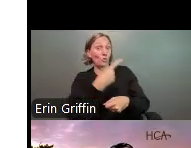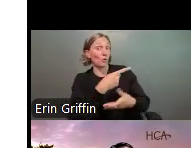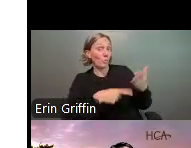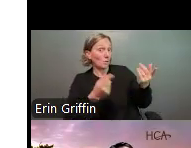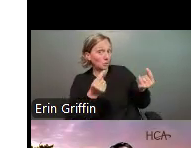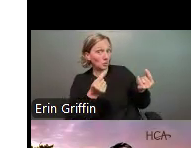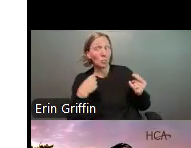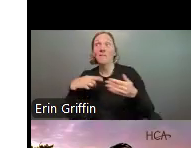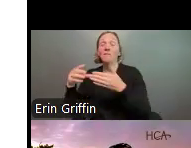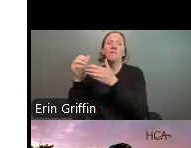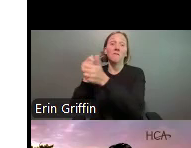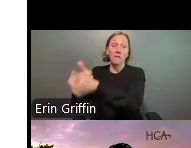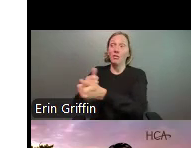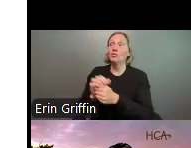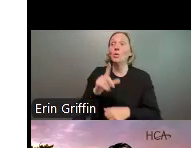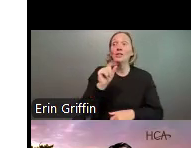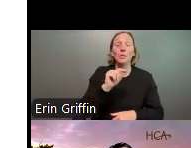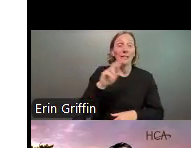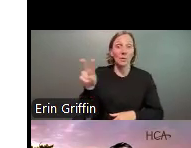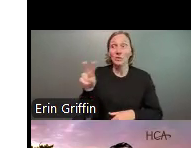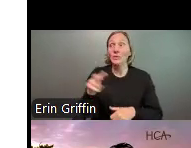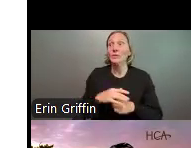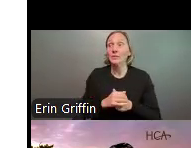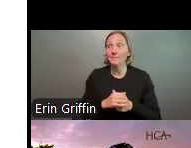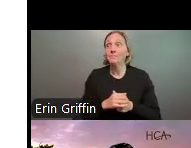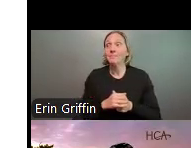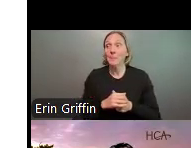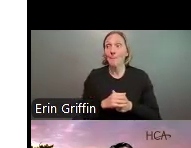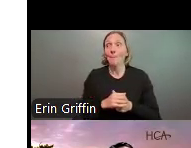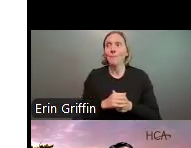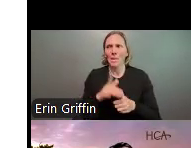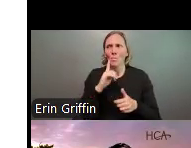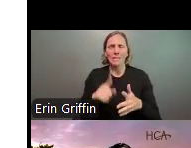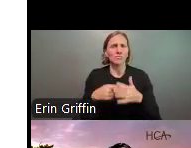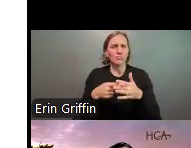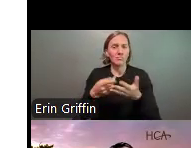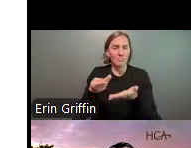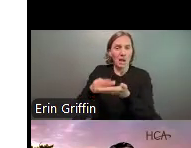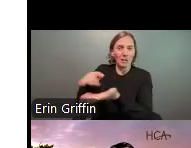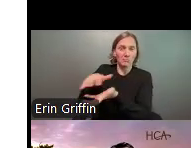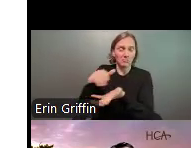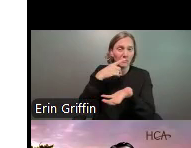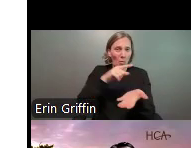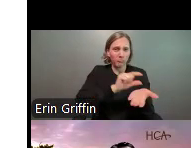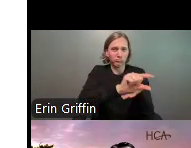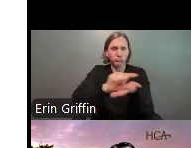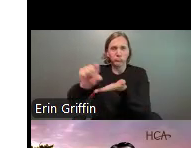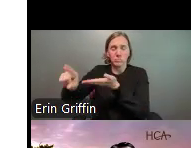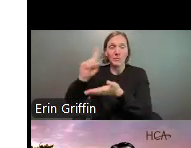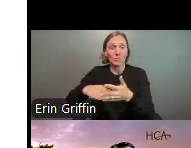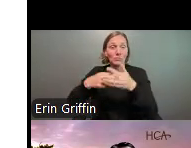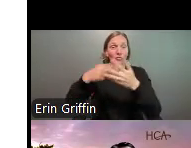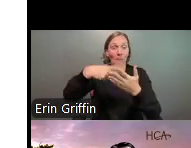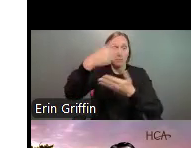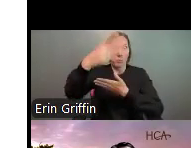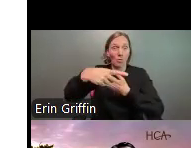2022, we received funding and direction to begin operationalizing to create a program